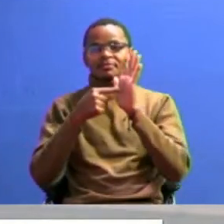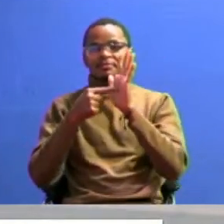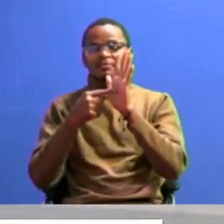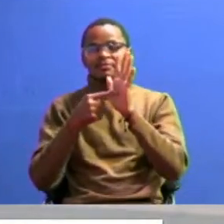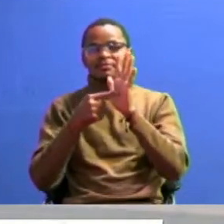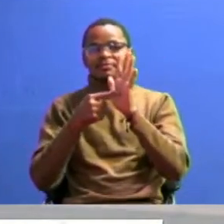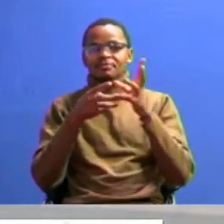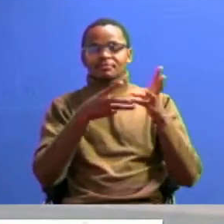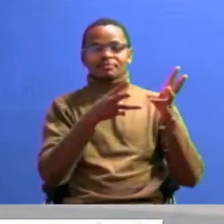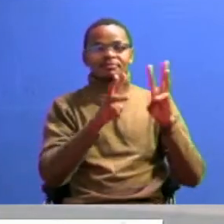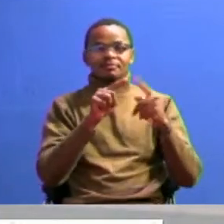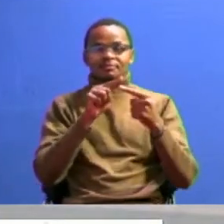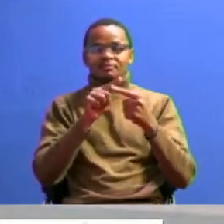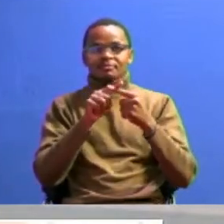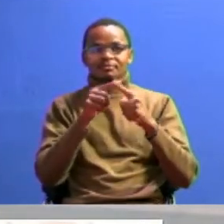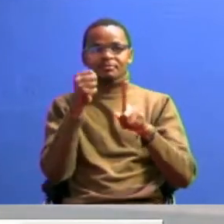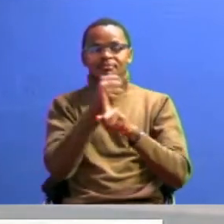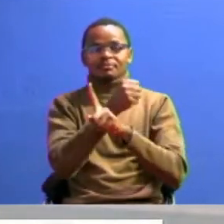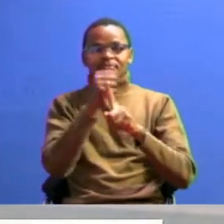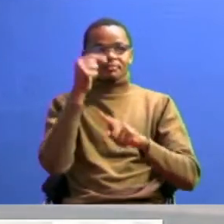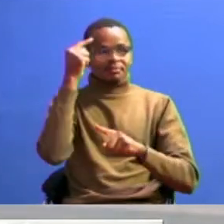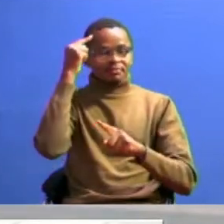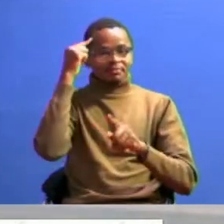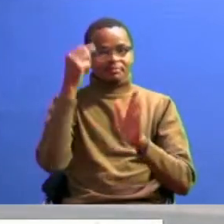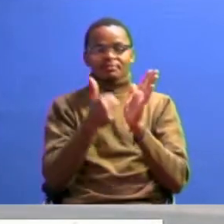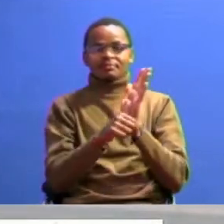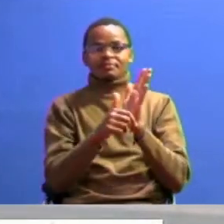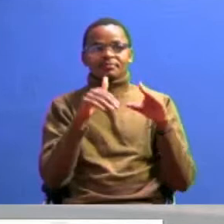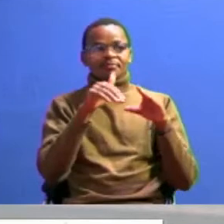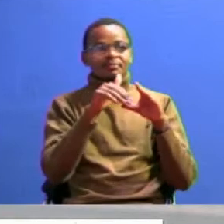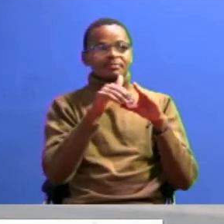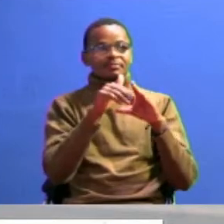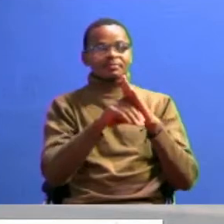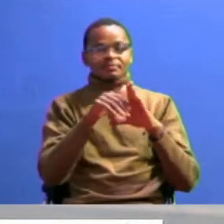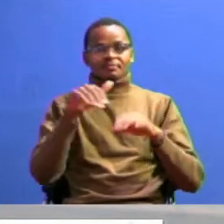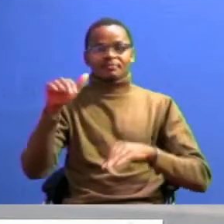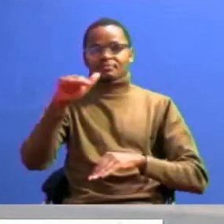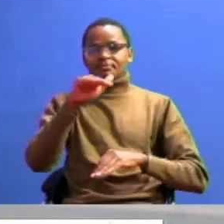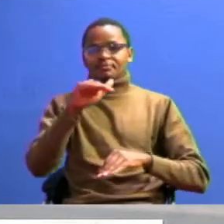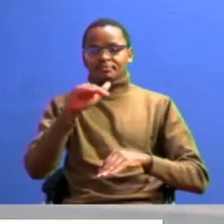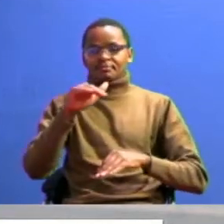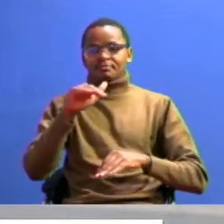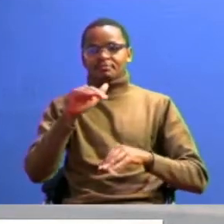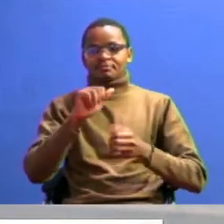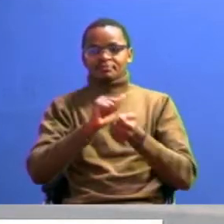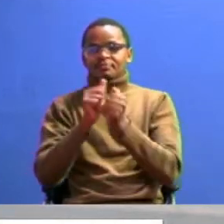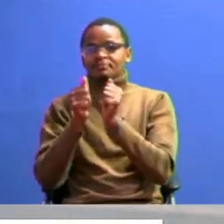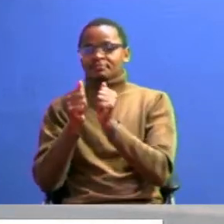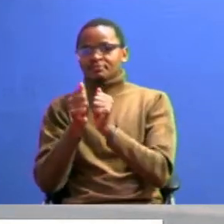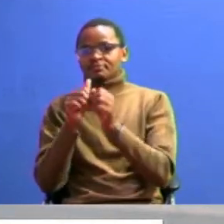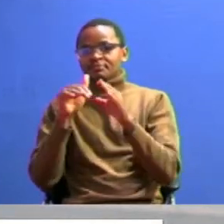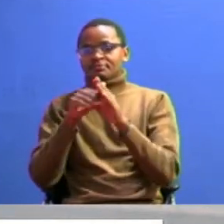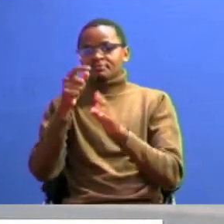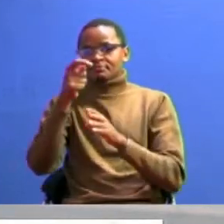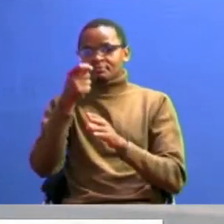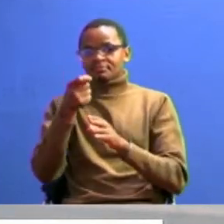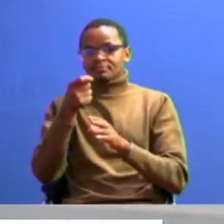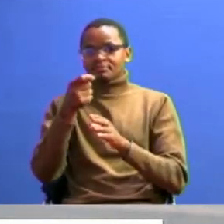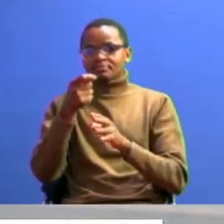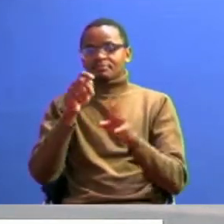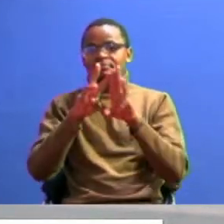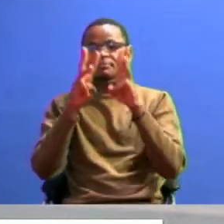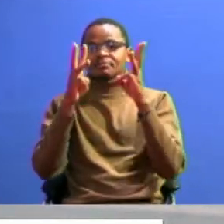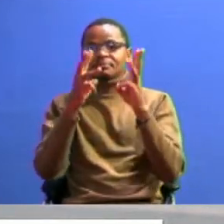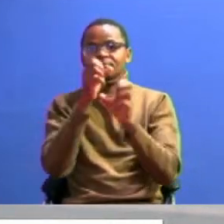elaborate mechanisms to tackle mental health problems in the coastal region. The amendment was conducted in a few workshops held